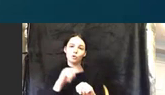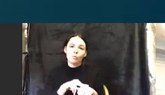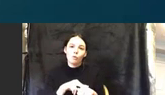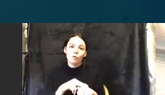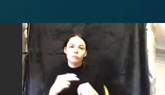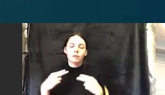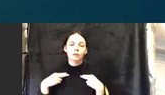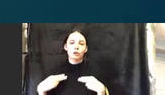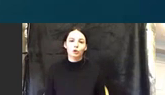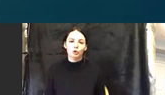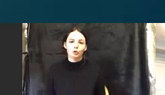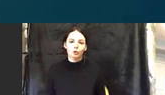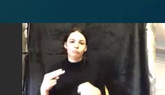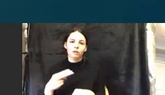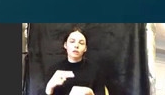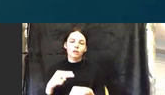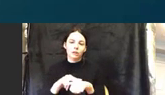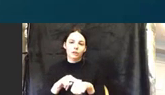know.